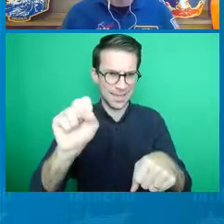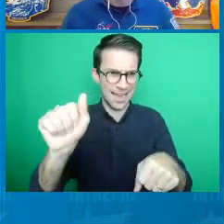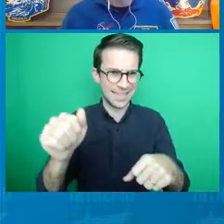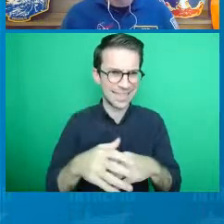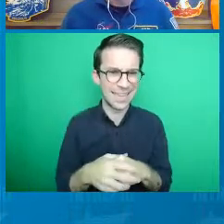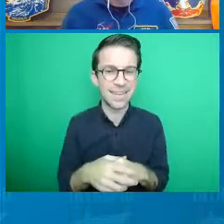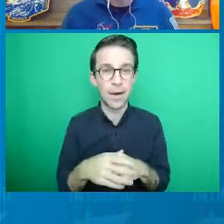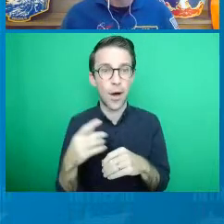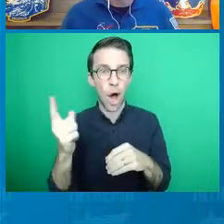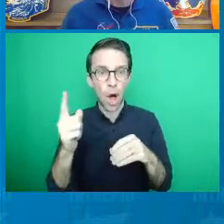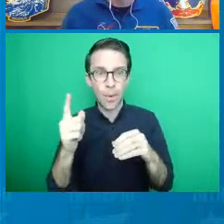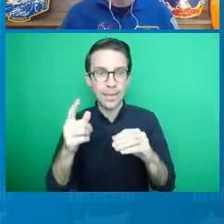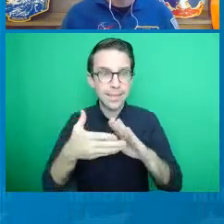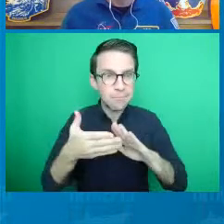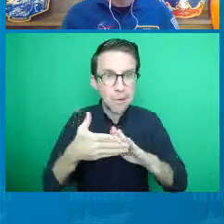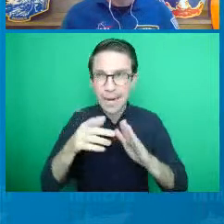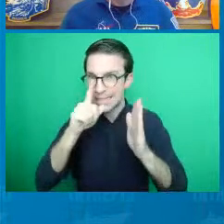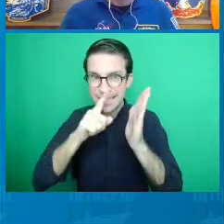and exploring. Next.